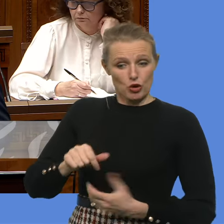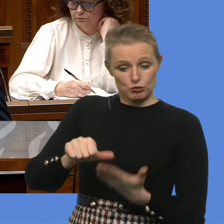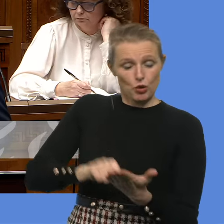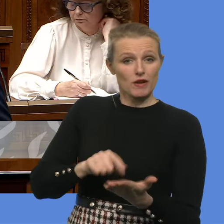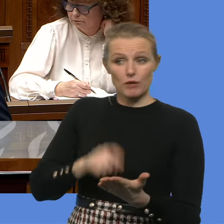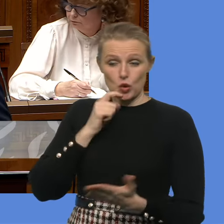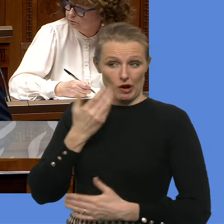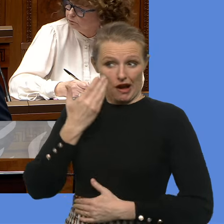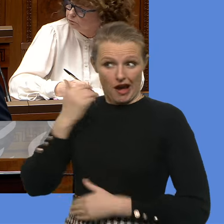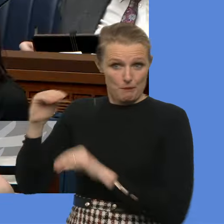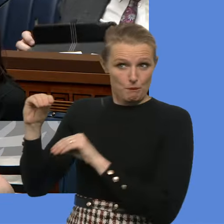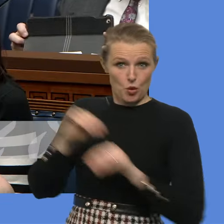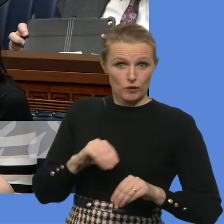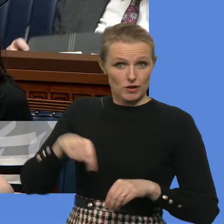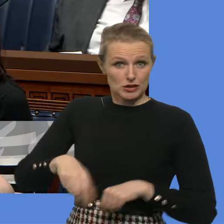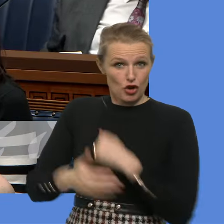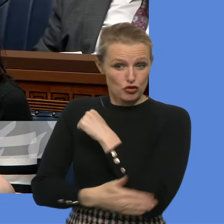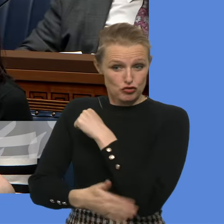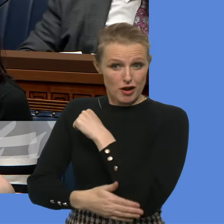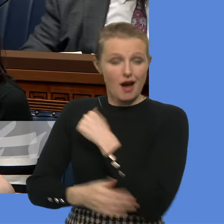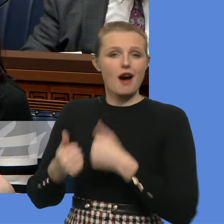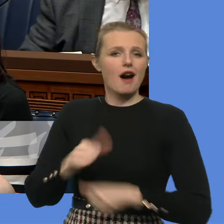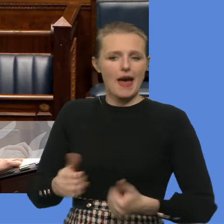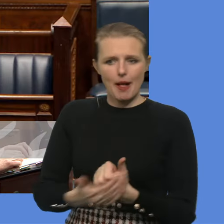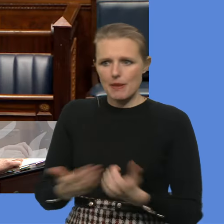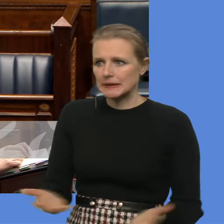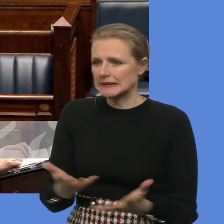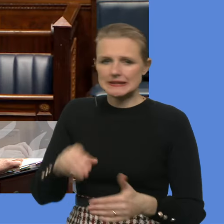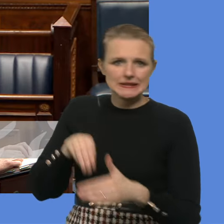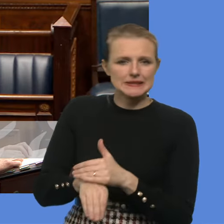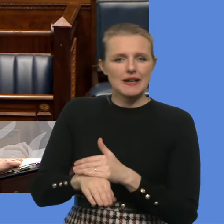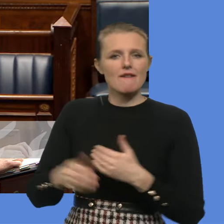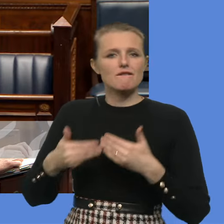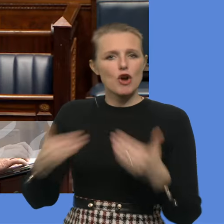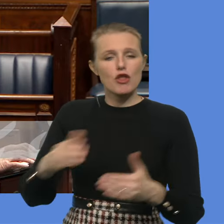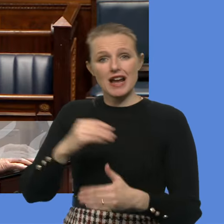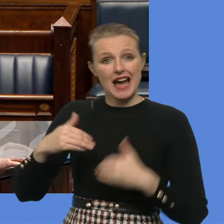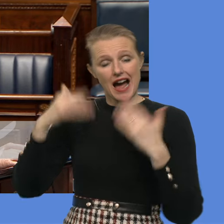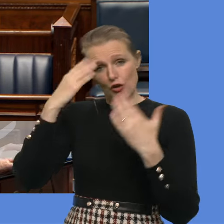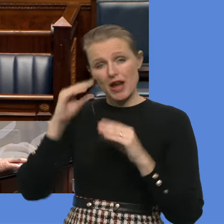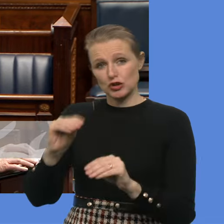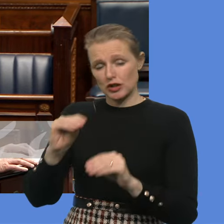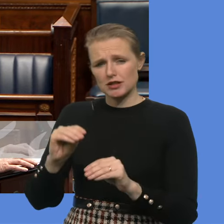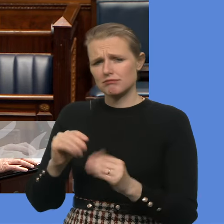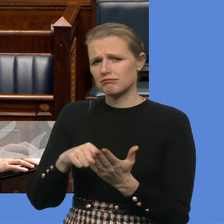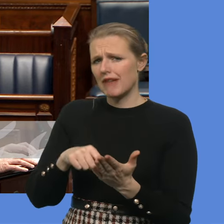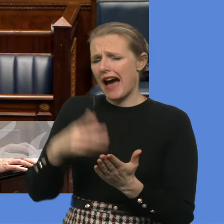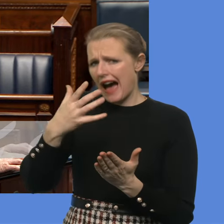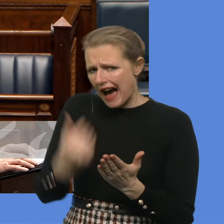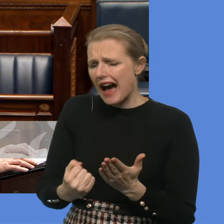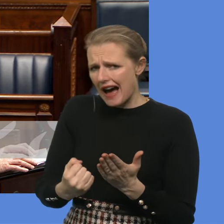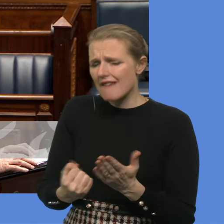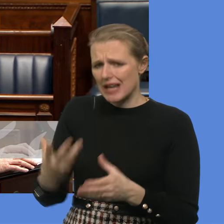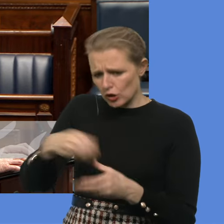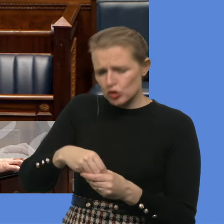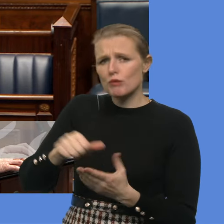arrived in this country to try and access further and higher education as well. So there are inclusion programmes, and both